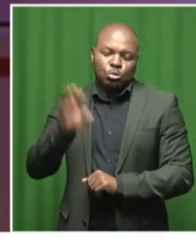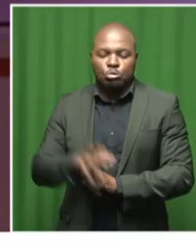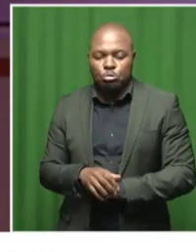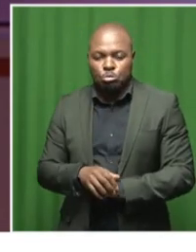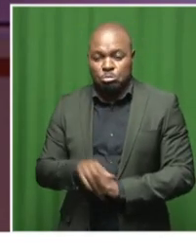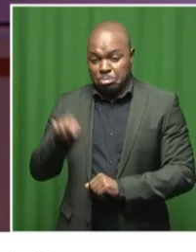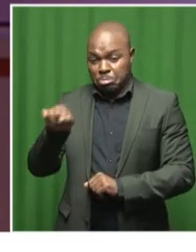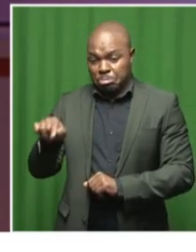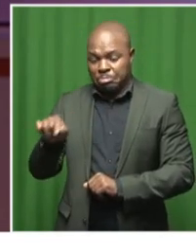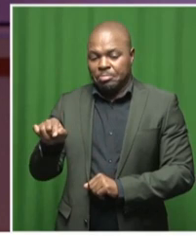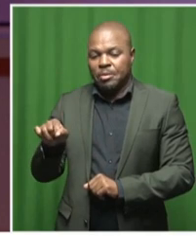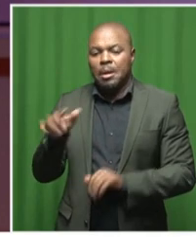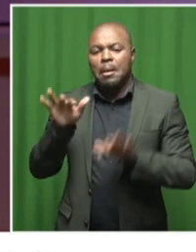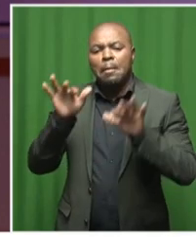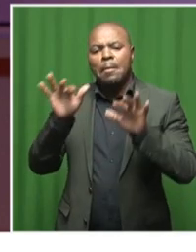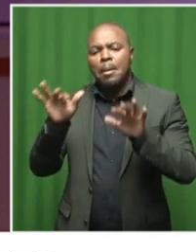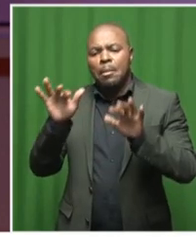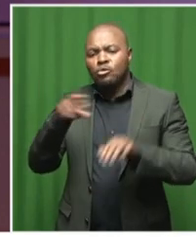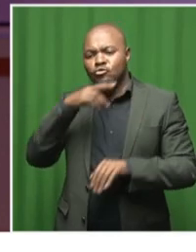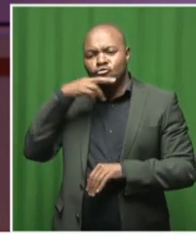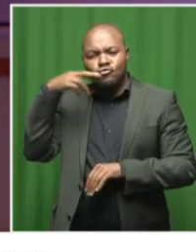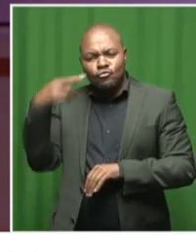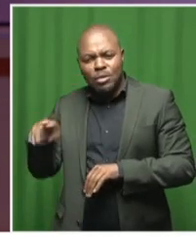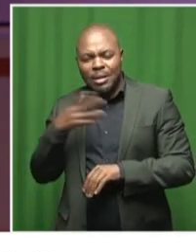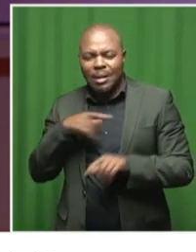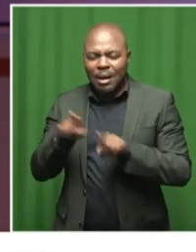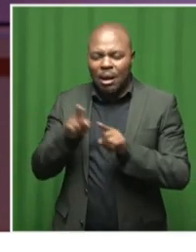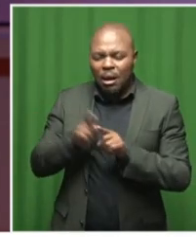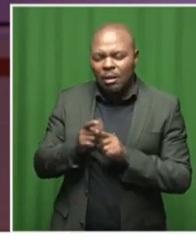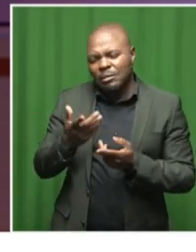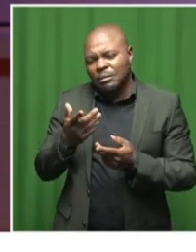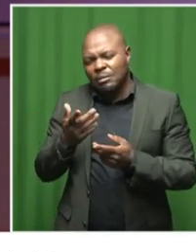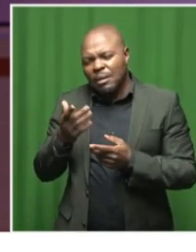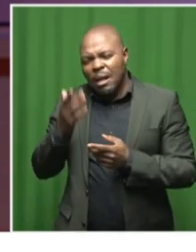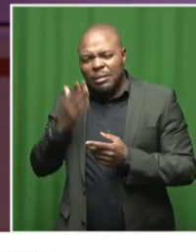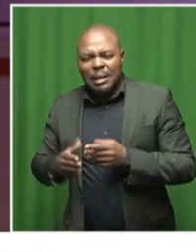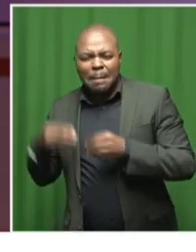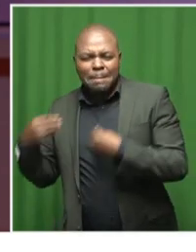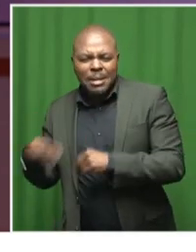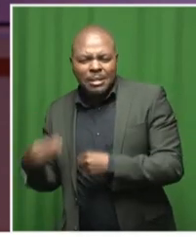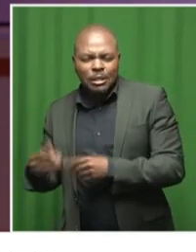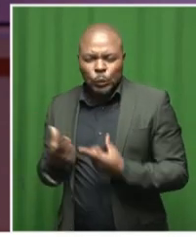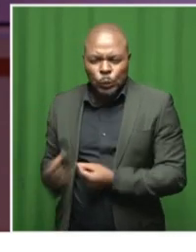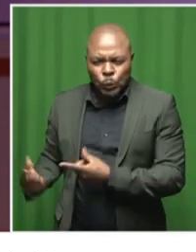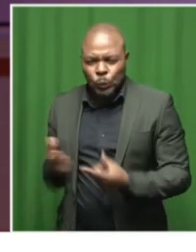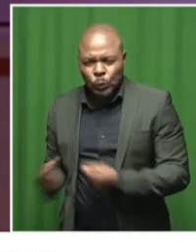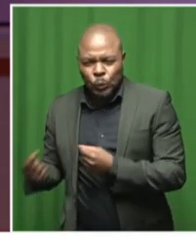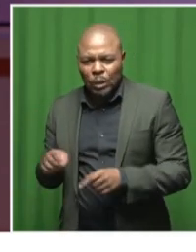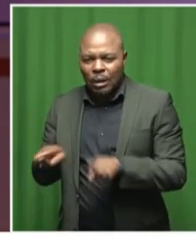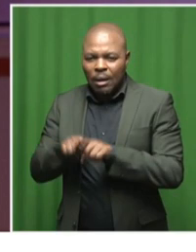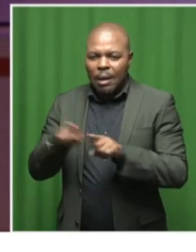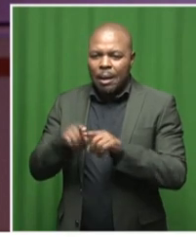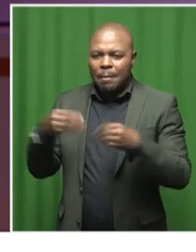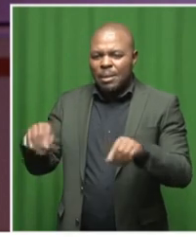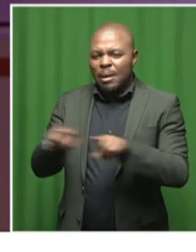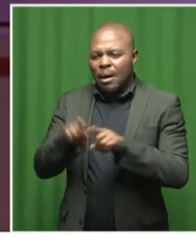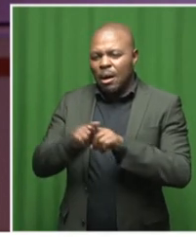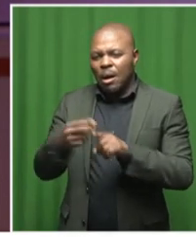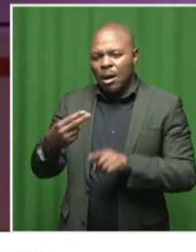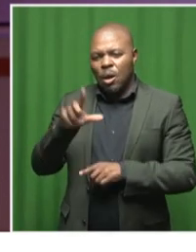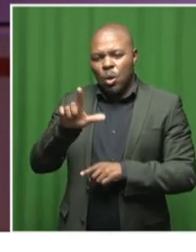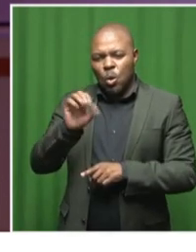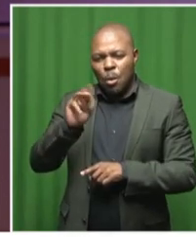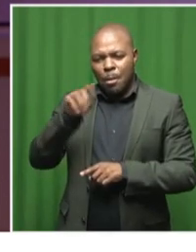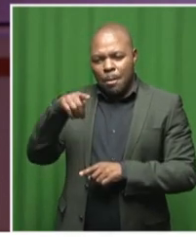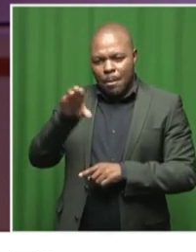we got people that really started side hustles. So if you start a business like Hlompho, who's